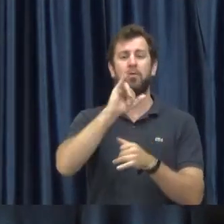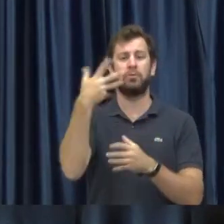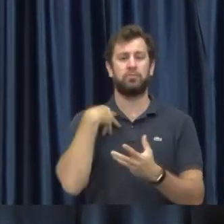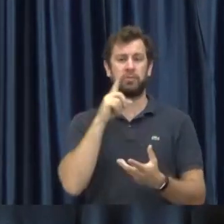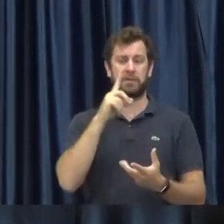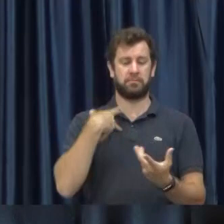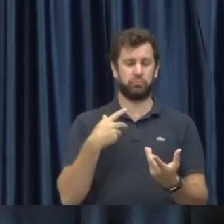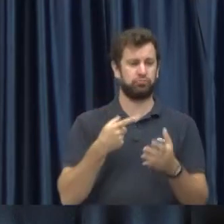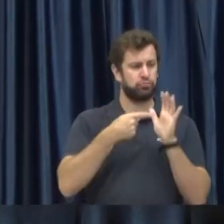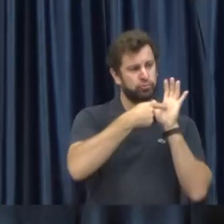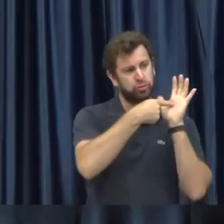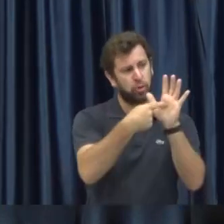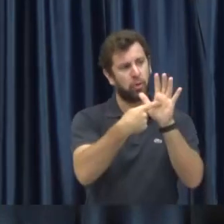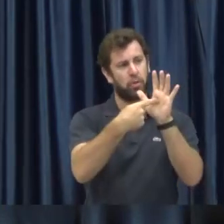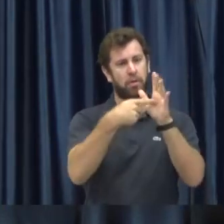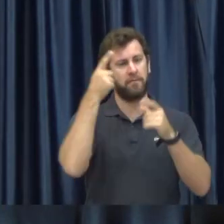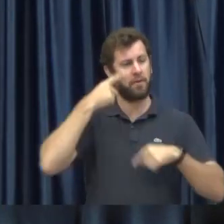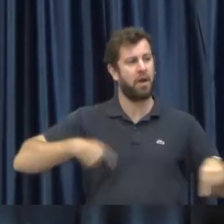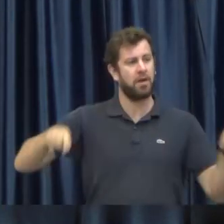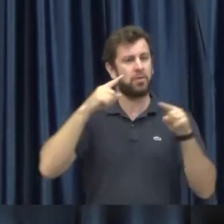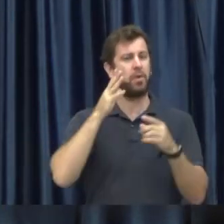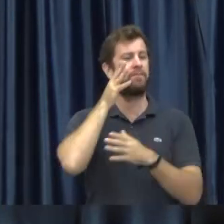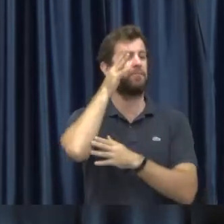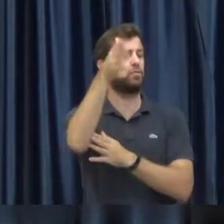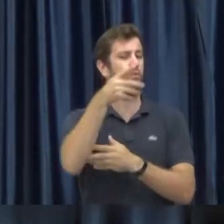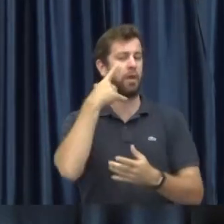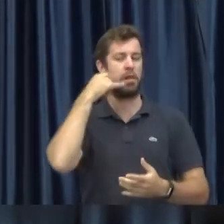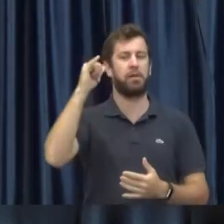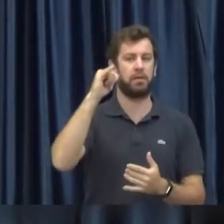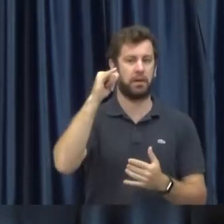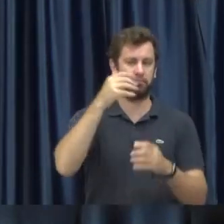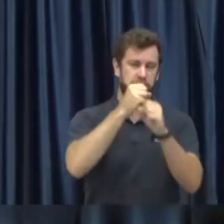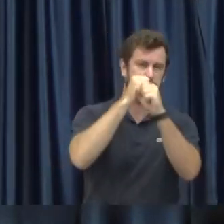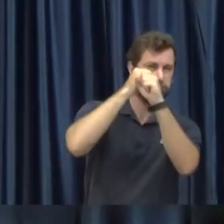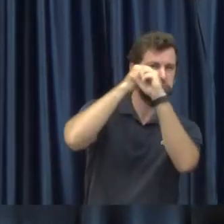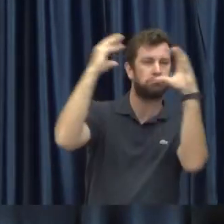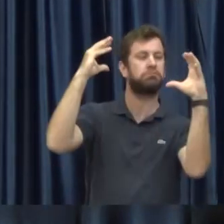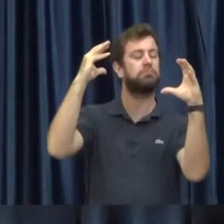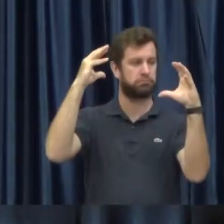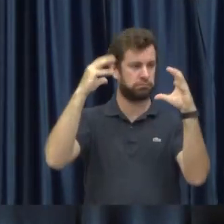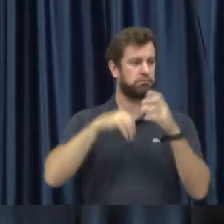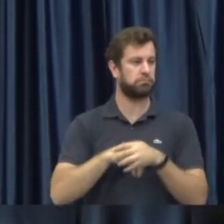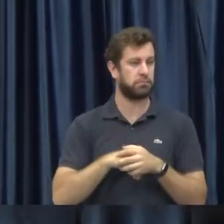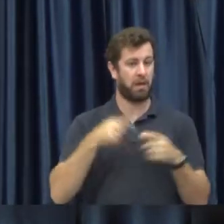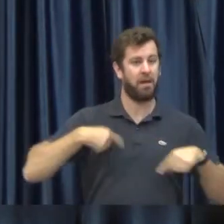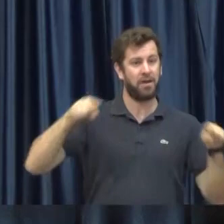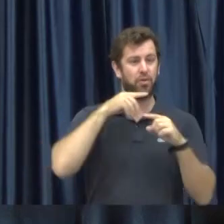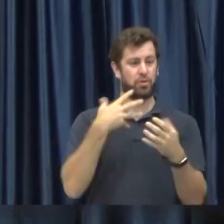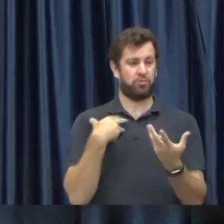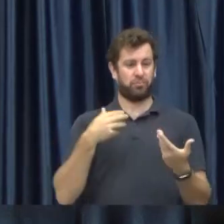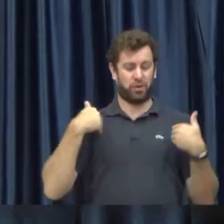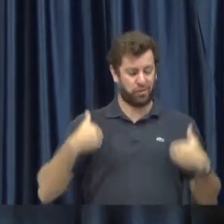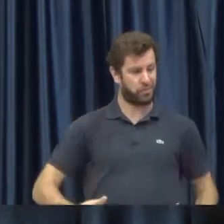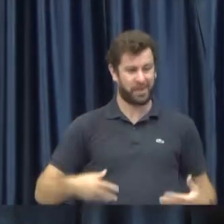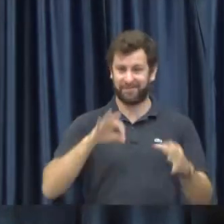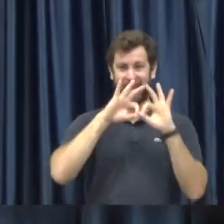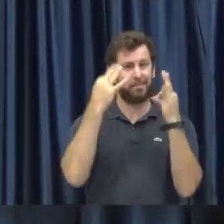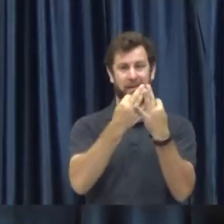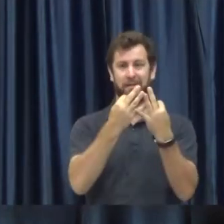the whole of the human family will have to, as a group, face Allah subhanahu wa